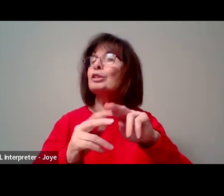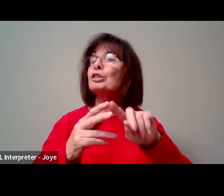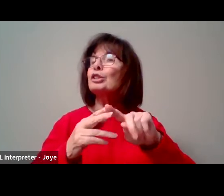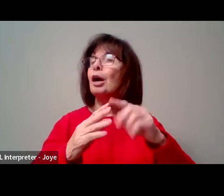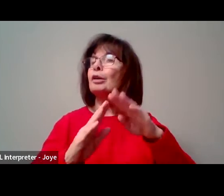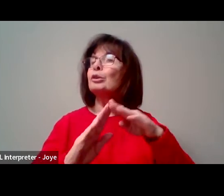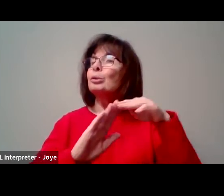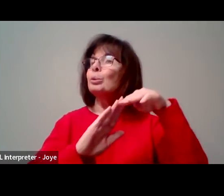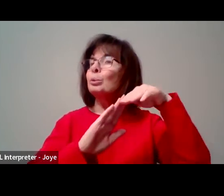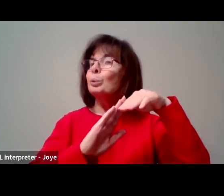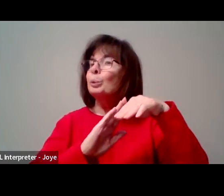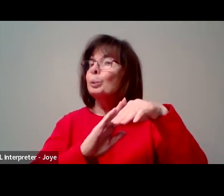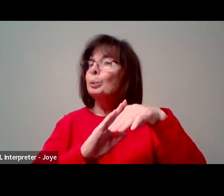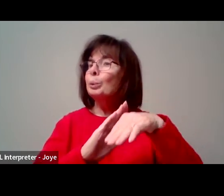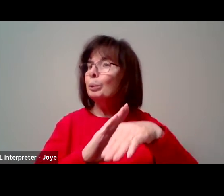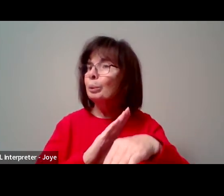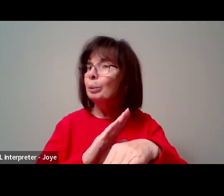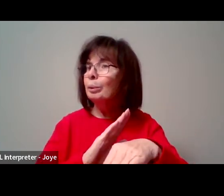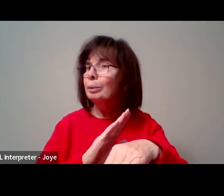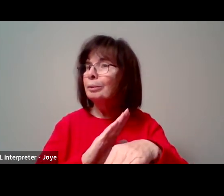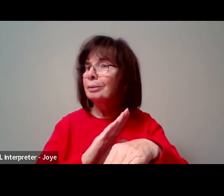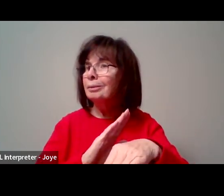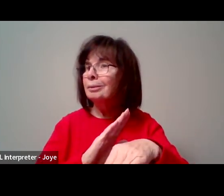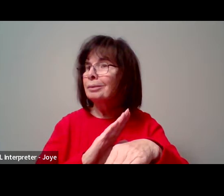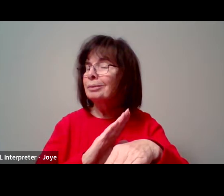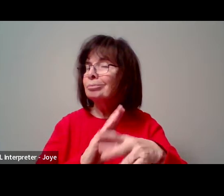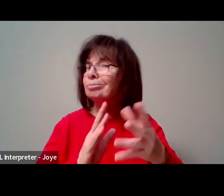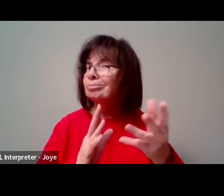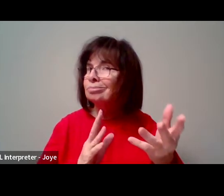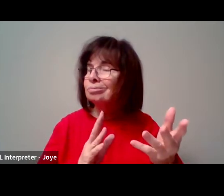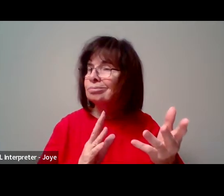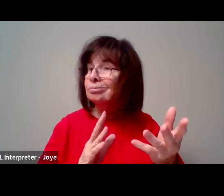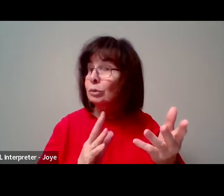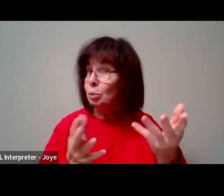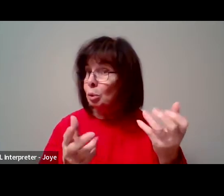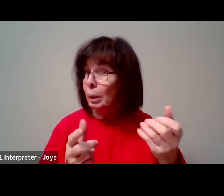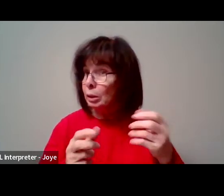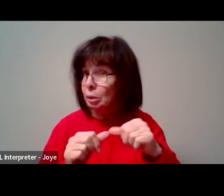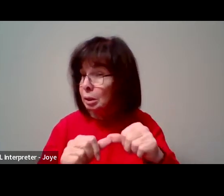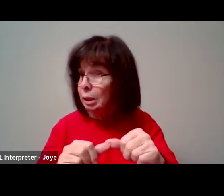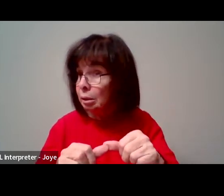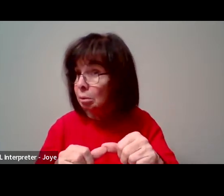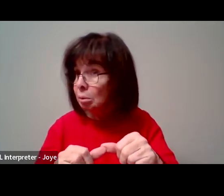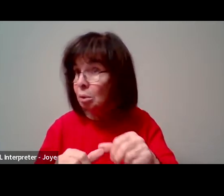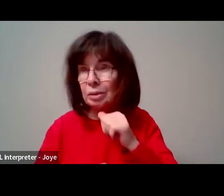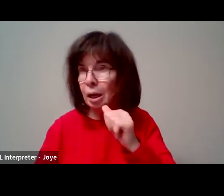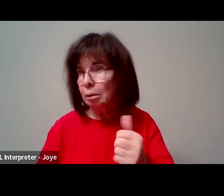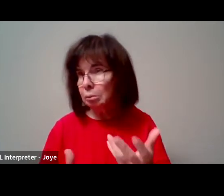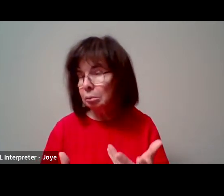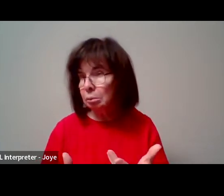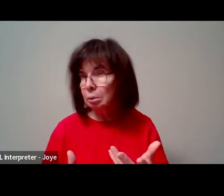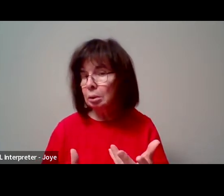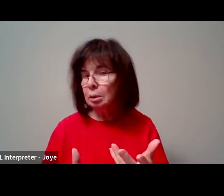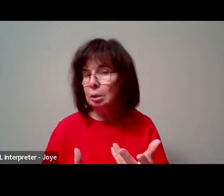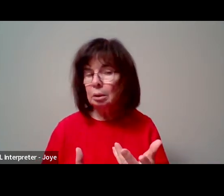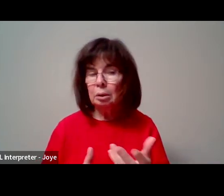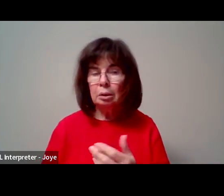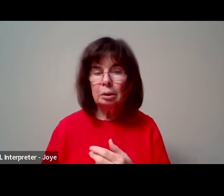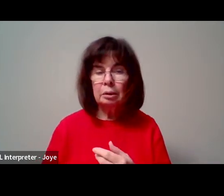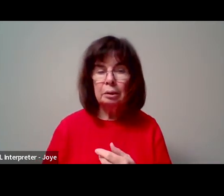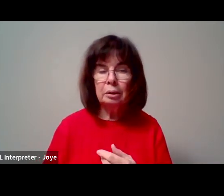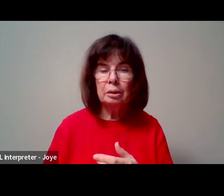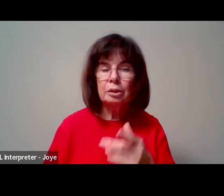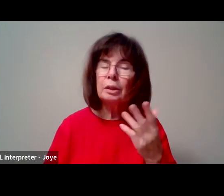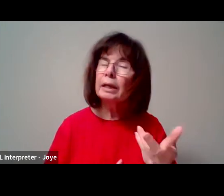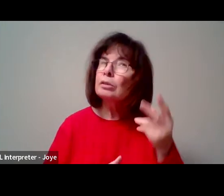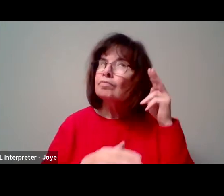this surge. And so that's just a forecast of what's in front of